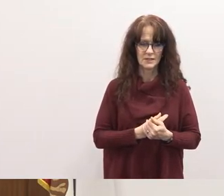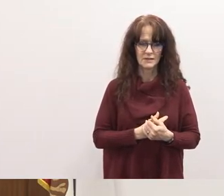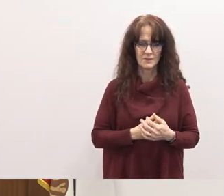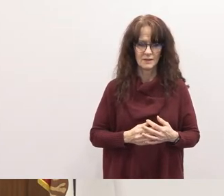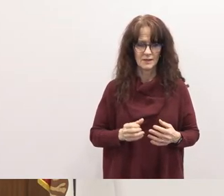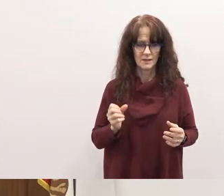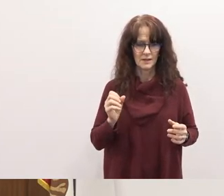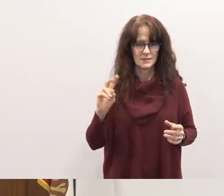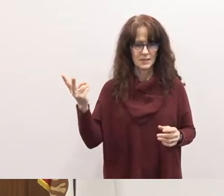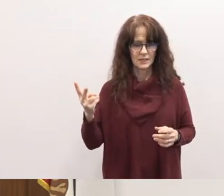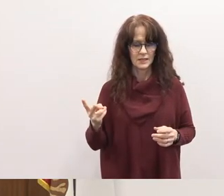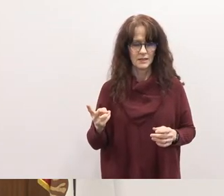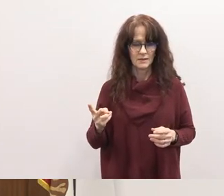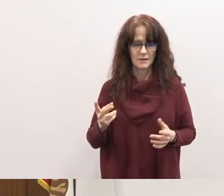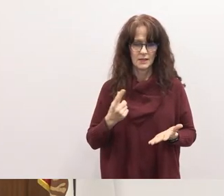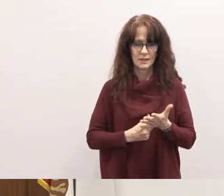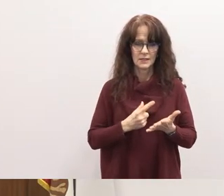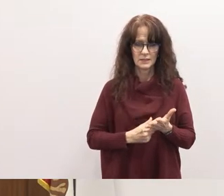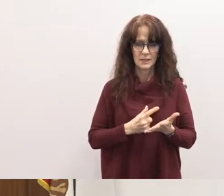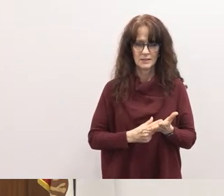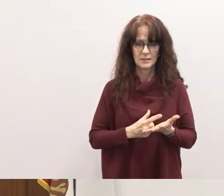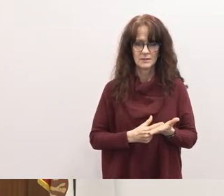Second. Any discussion?